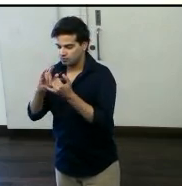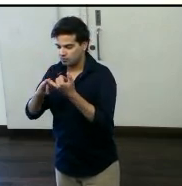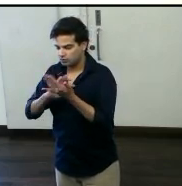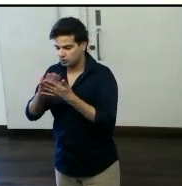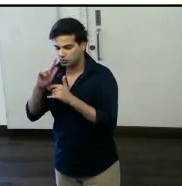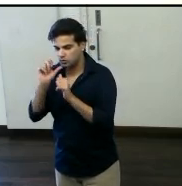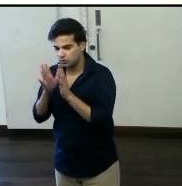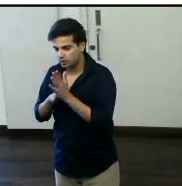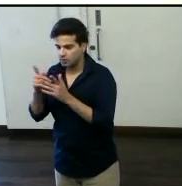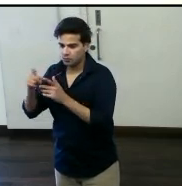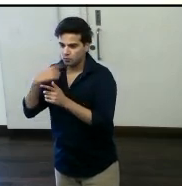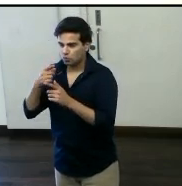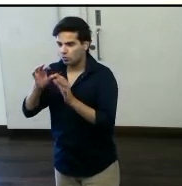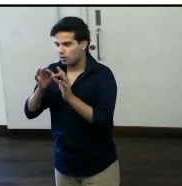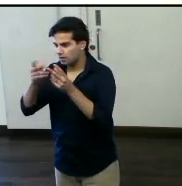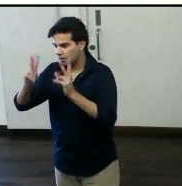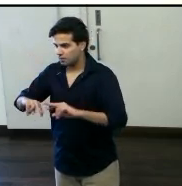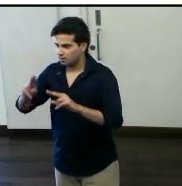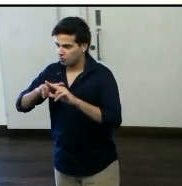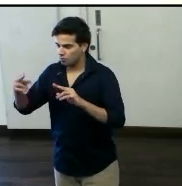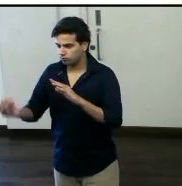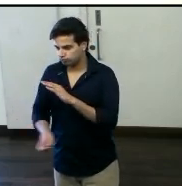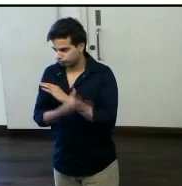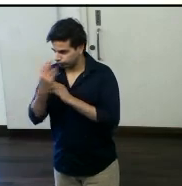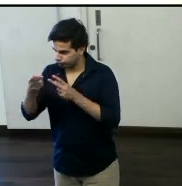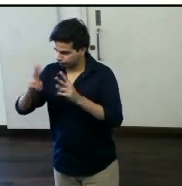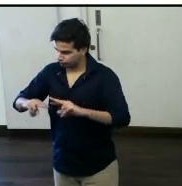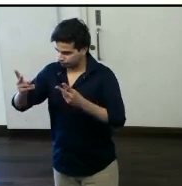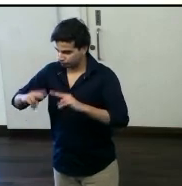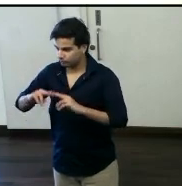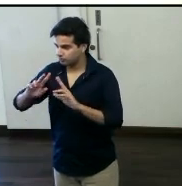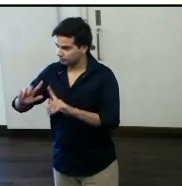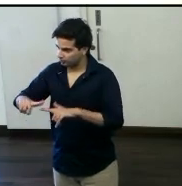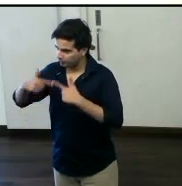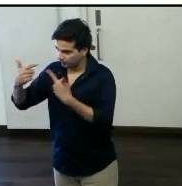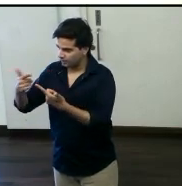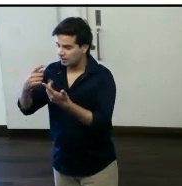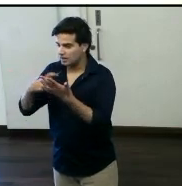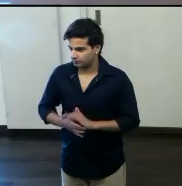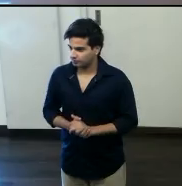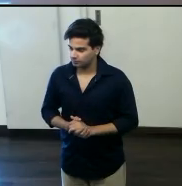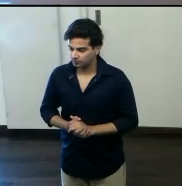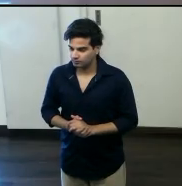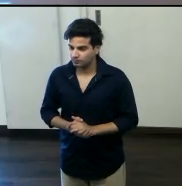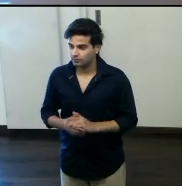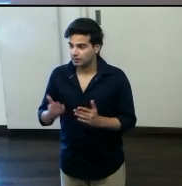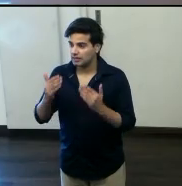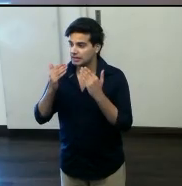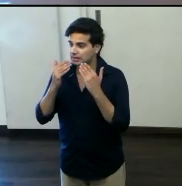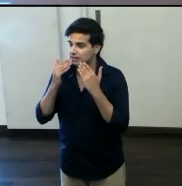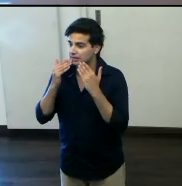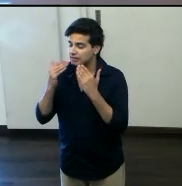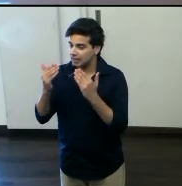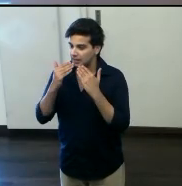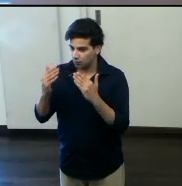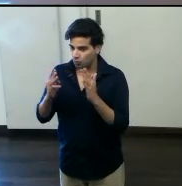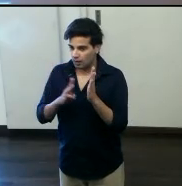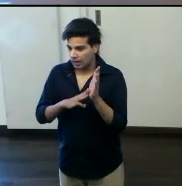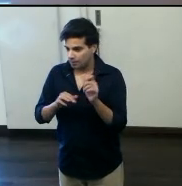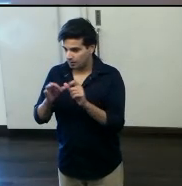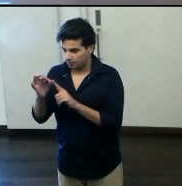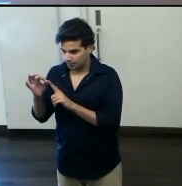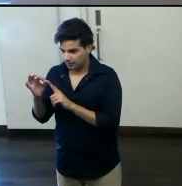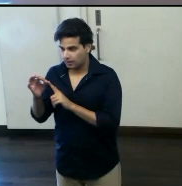be interpreting the entire session. I'll now hand it over to Ravi and Mamta. Thank you, MAP,